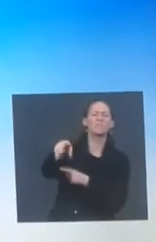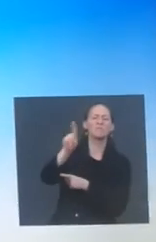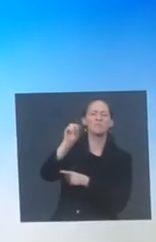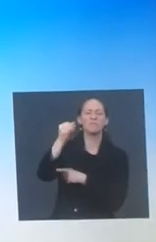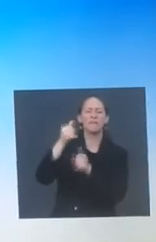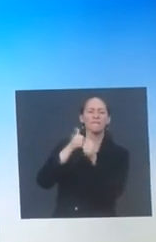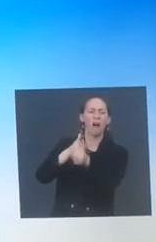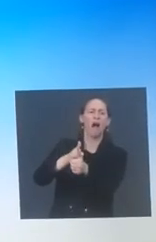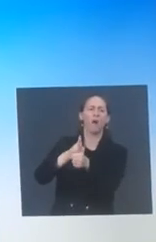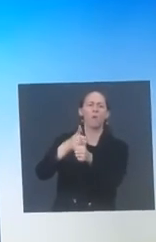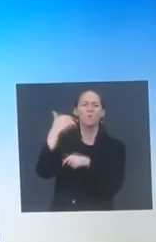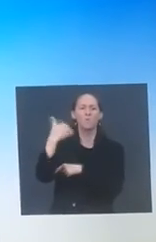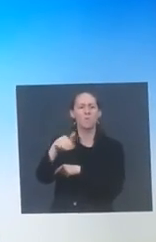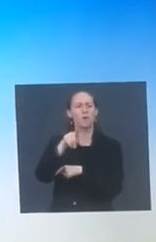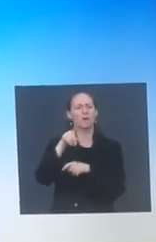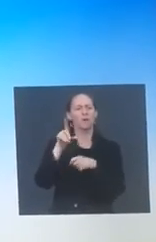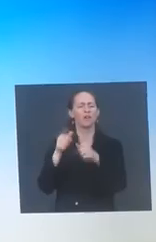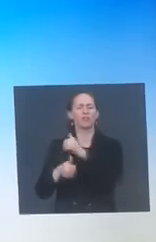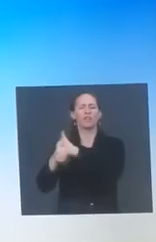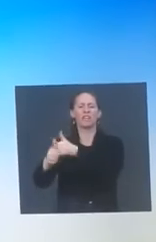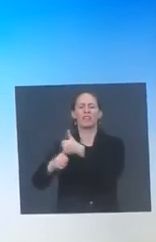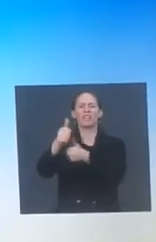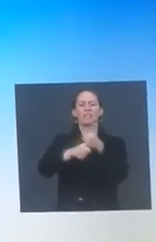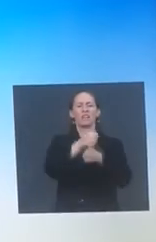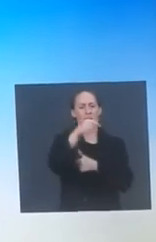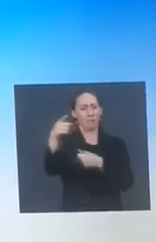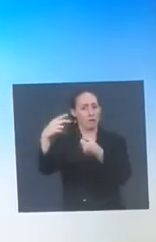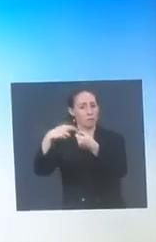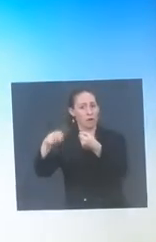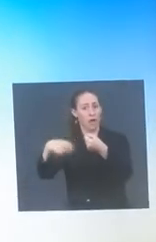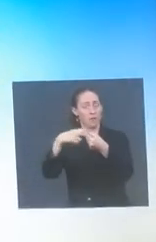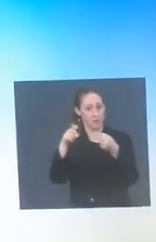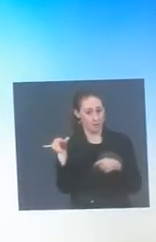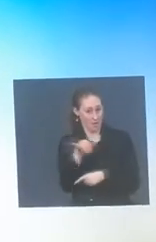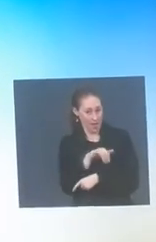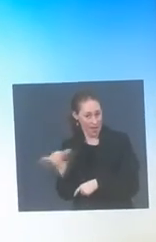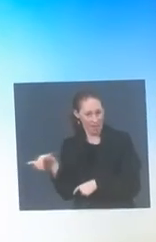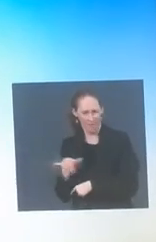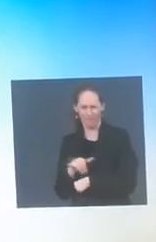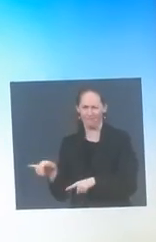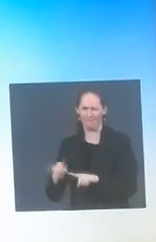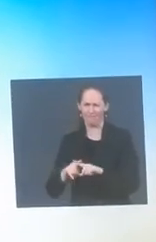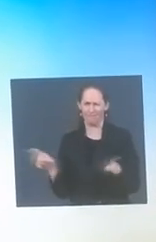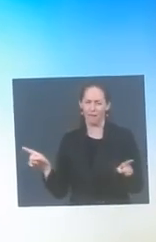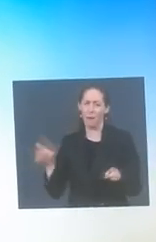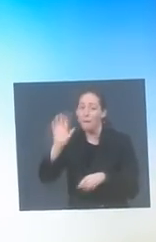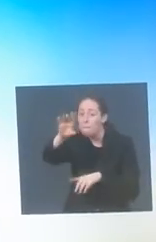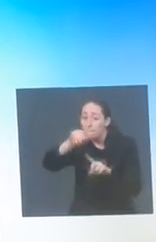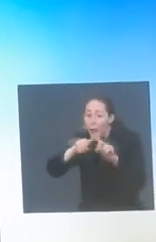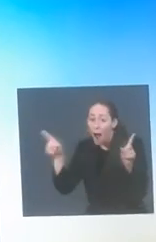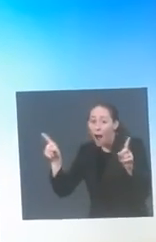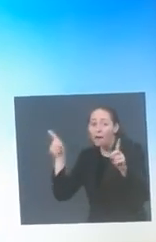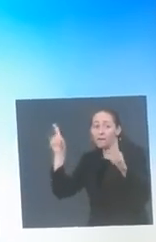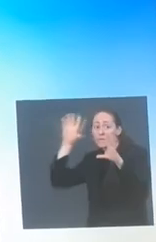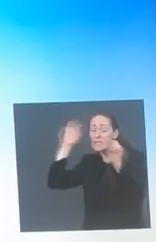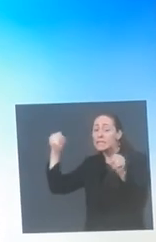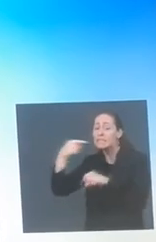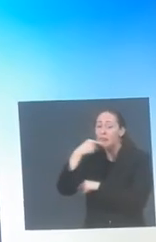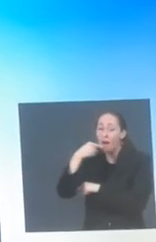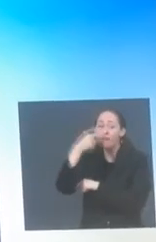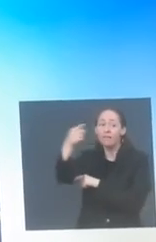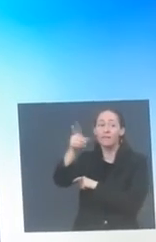to resign en masse. I think there's hardly a comparison there. But he said, President Biden said, the Justice Department and my